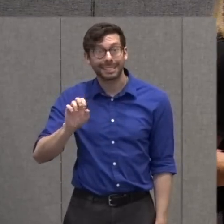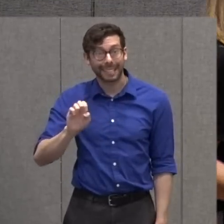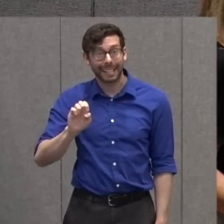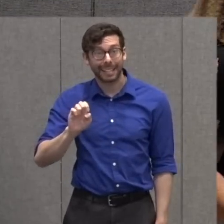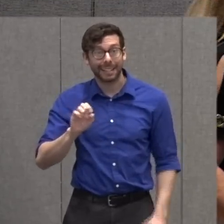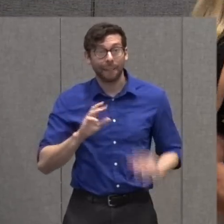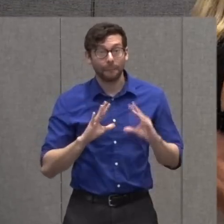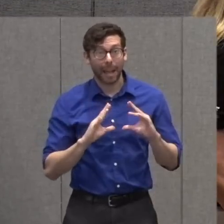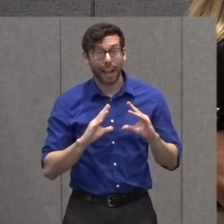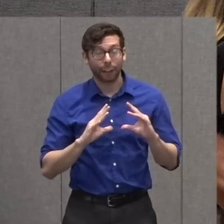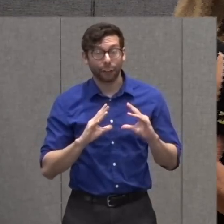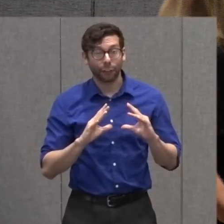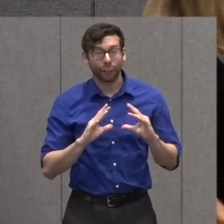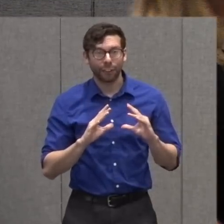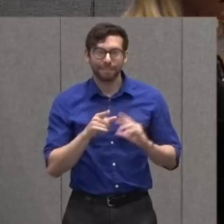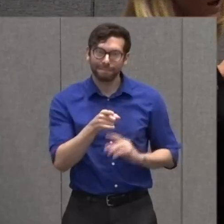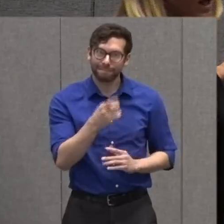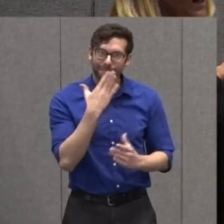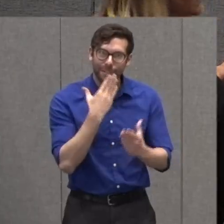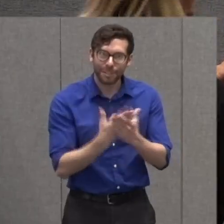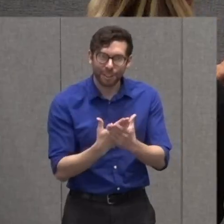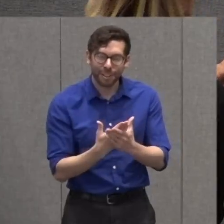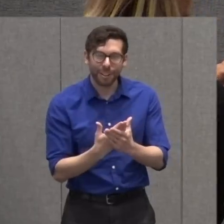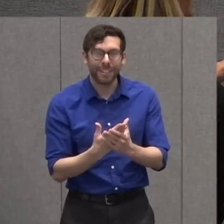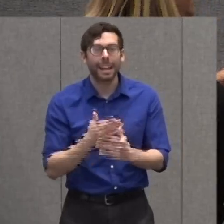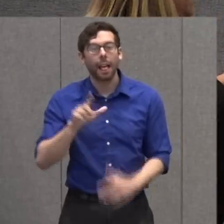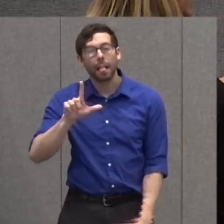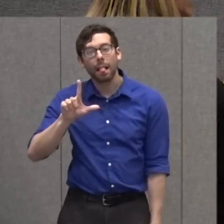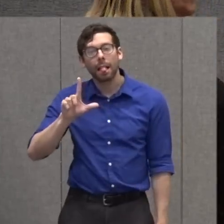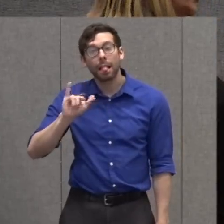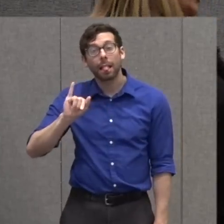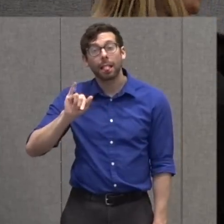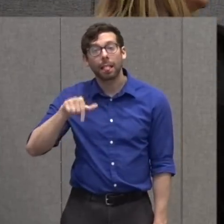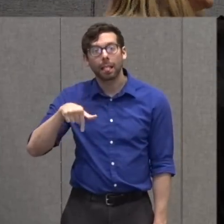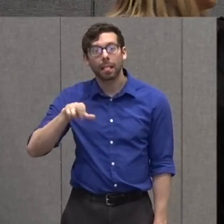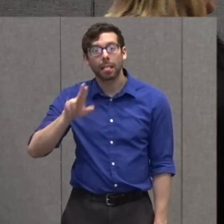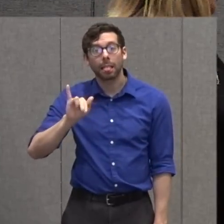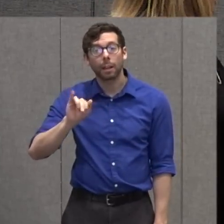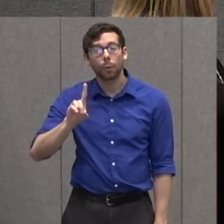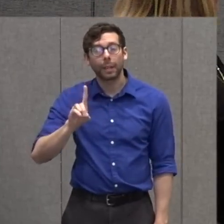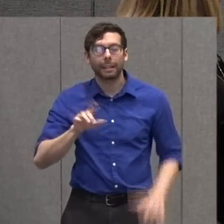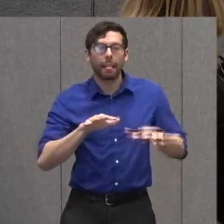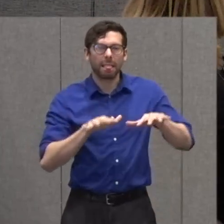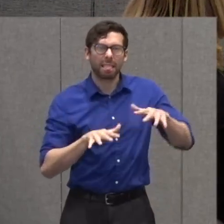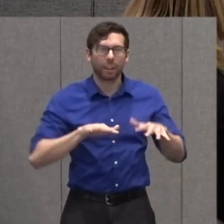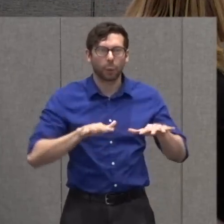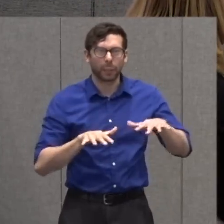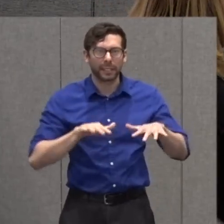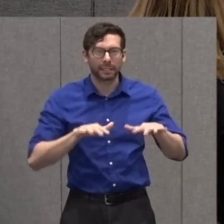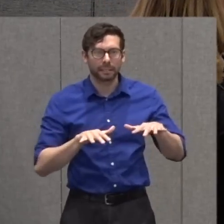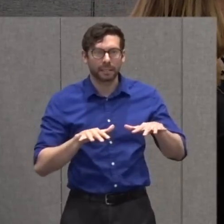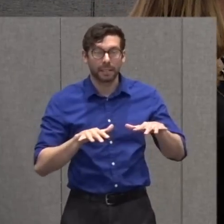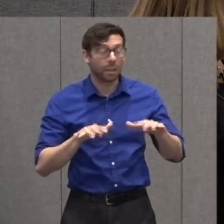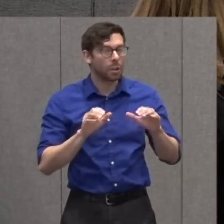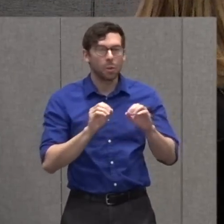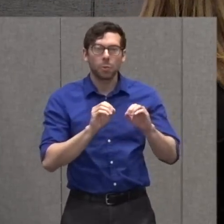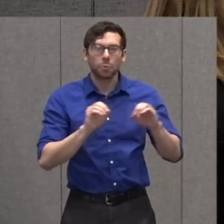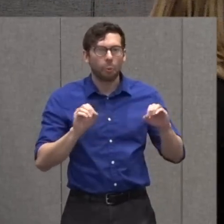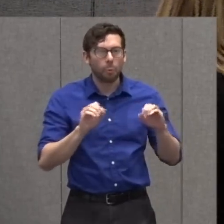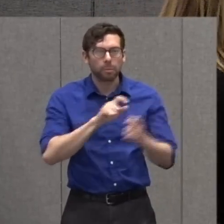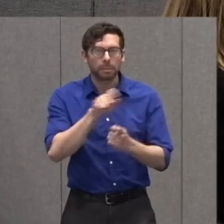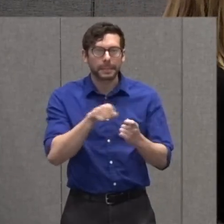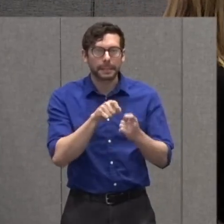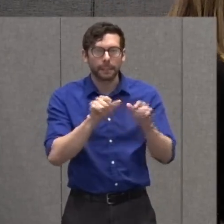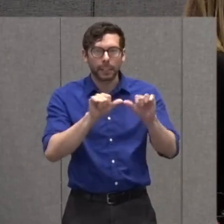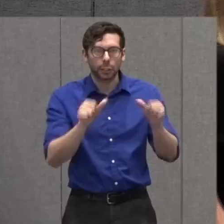Yes, very good. A liquid. Liquids have no definite shape. They take the shape of the